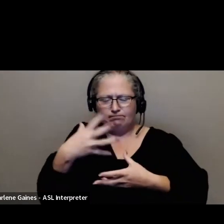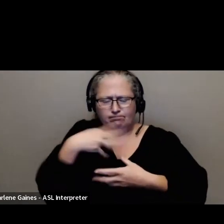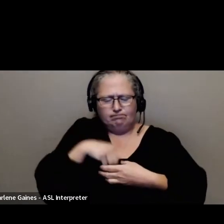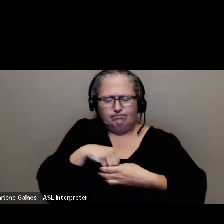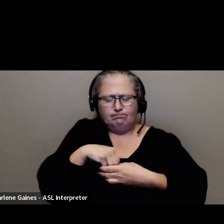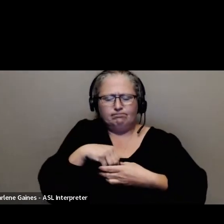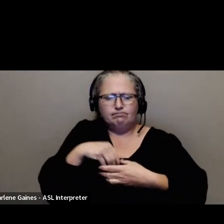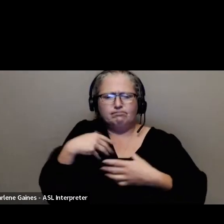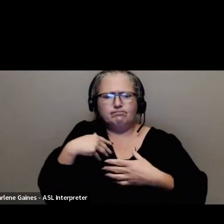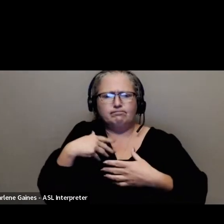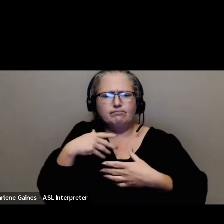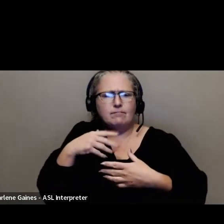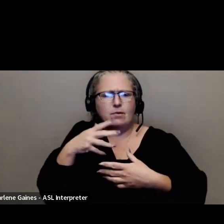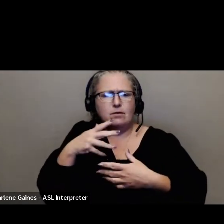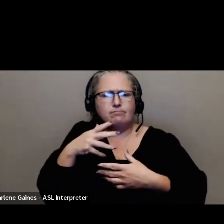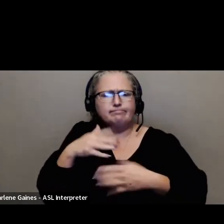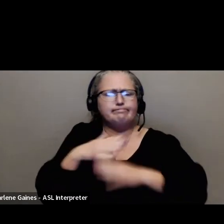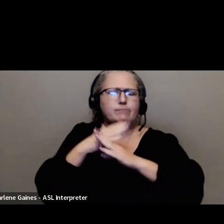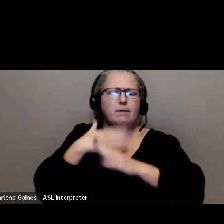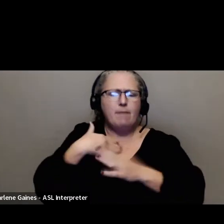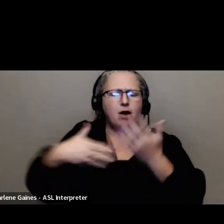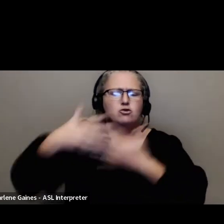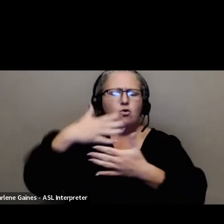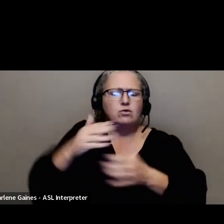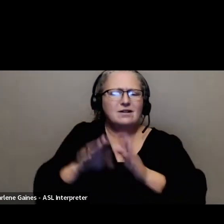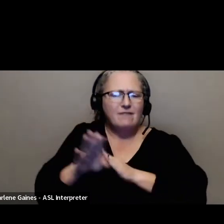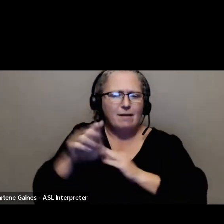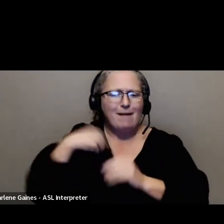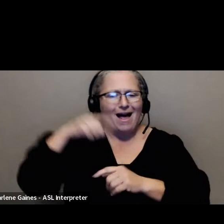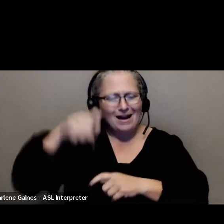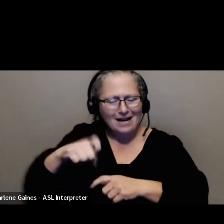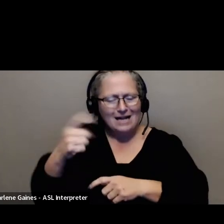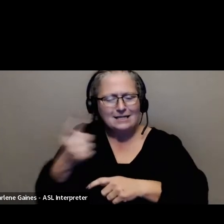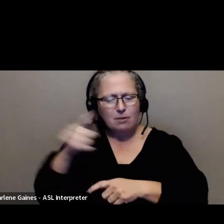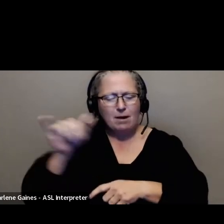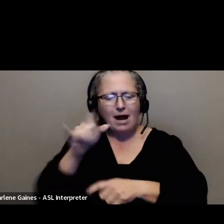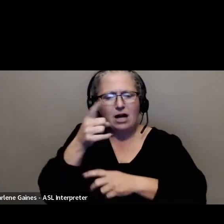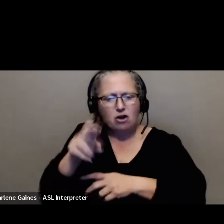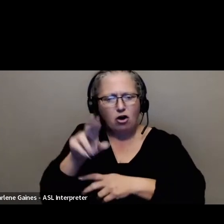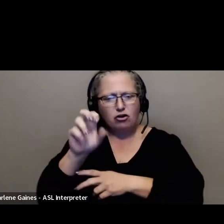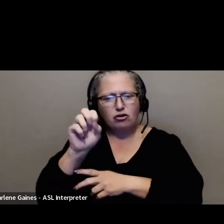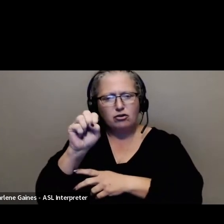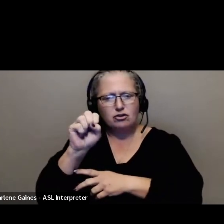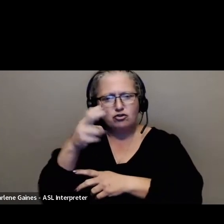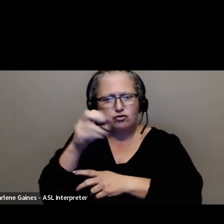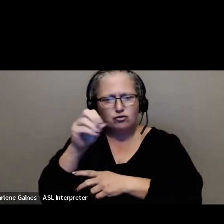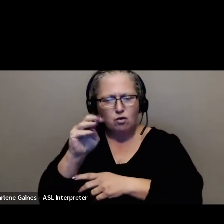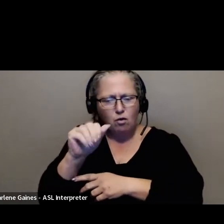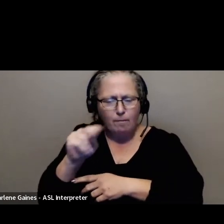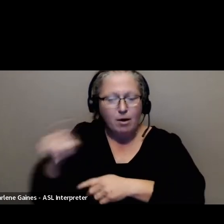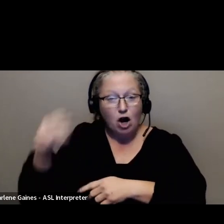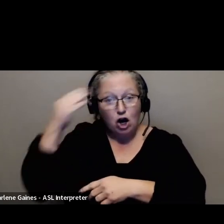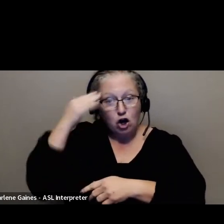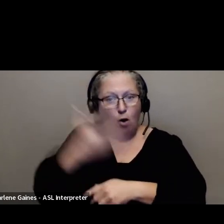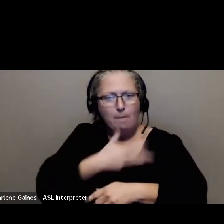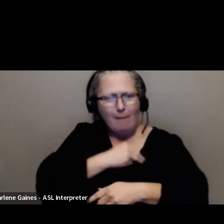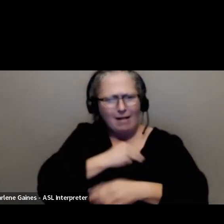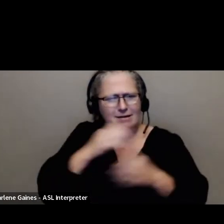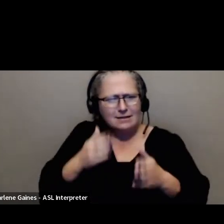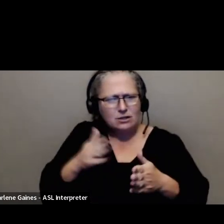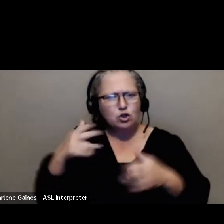development. I needed someone like Dr. Shamia Shoman, who knows that Palestinians are